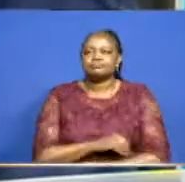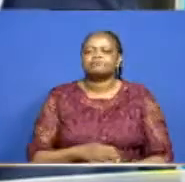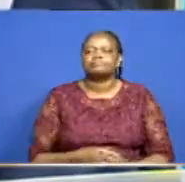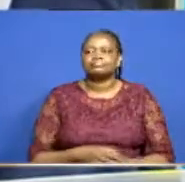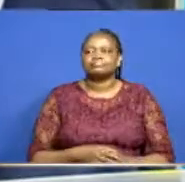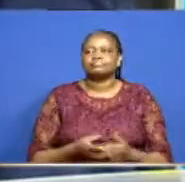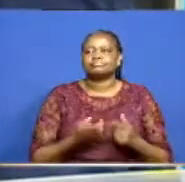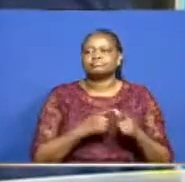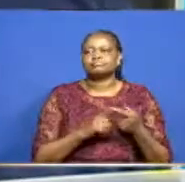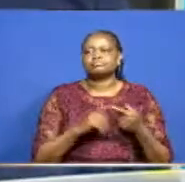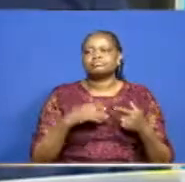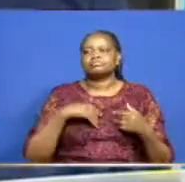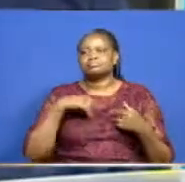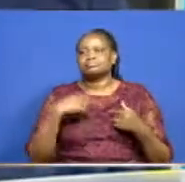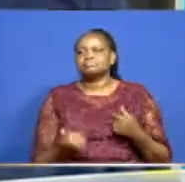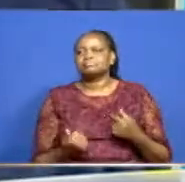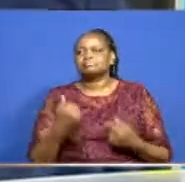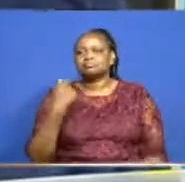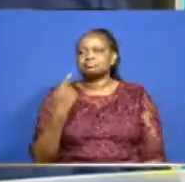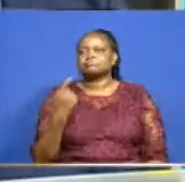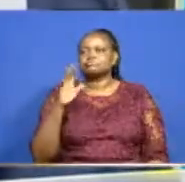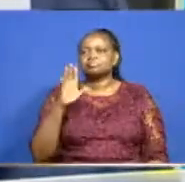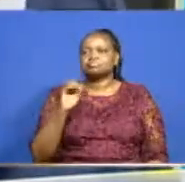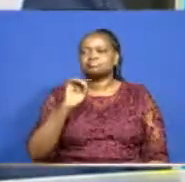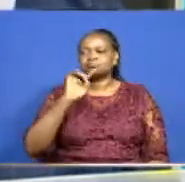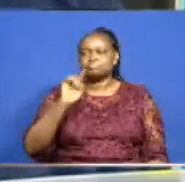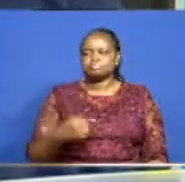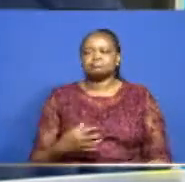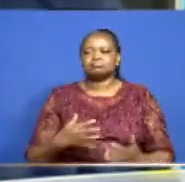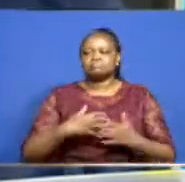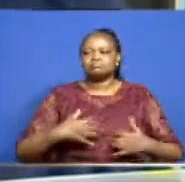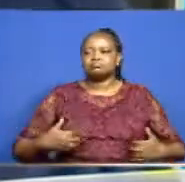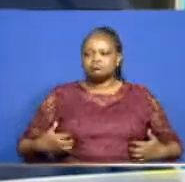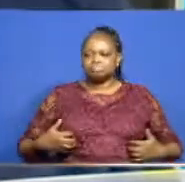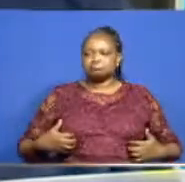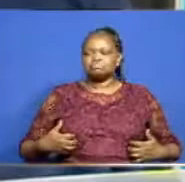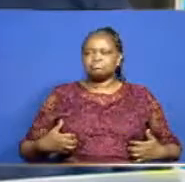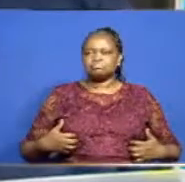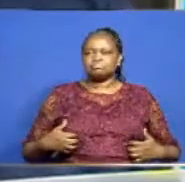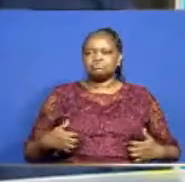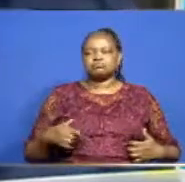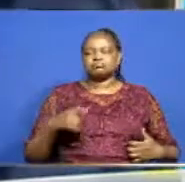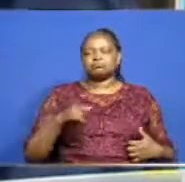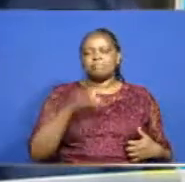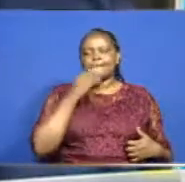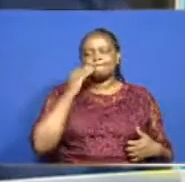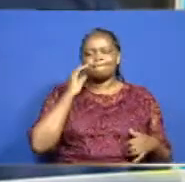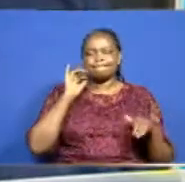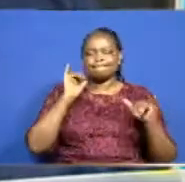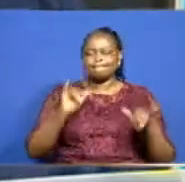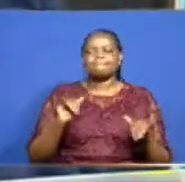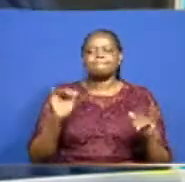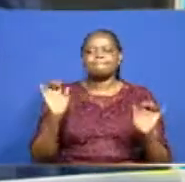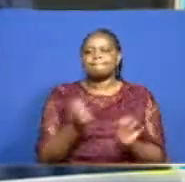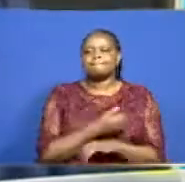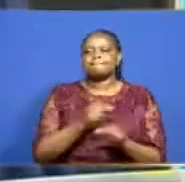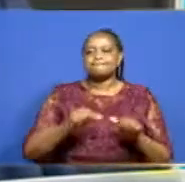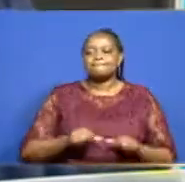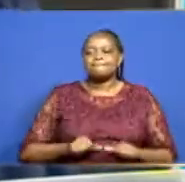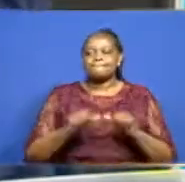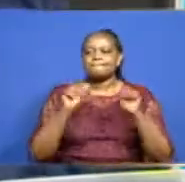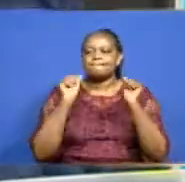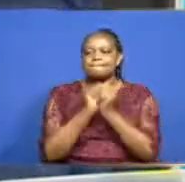learners, this is over 150,000 refugees are now confined at home. They cannot be able to continue